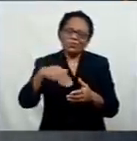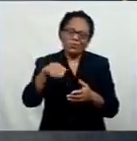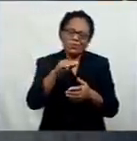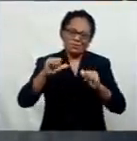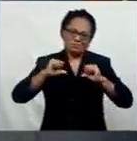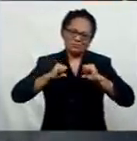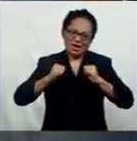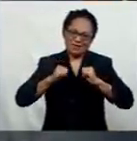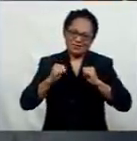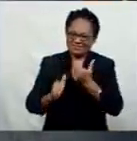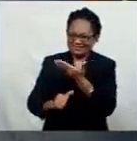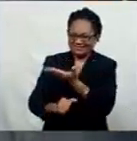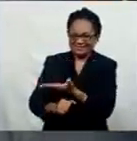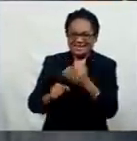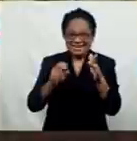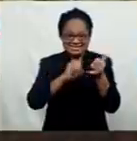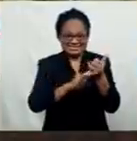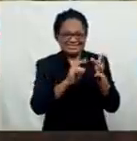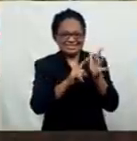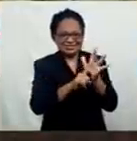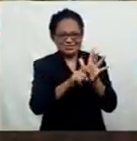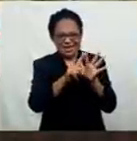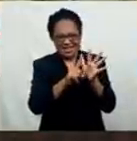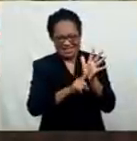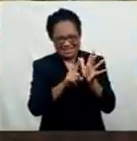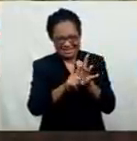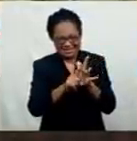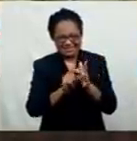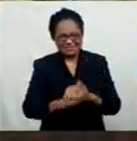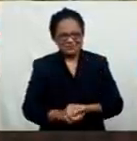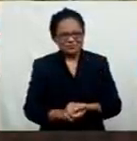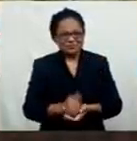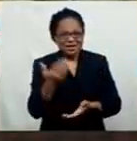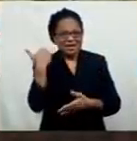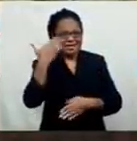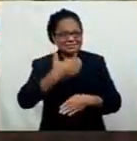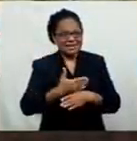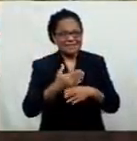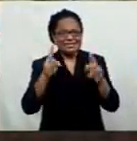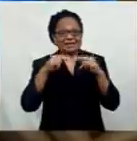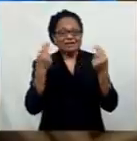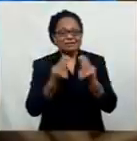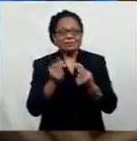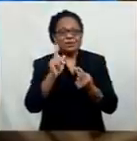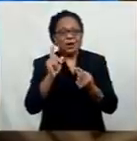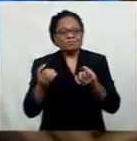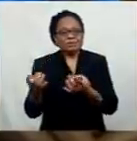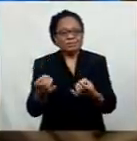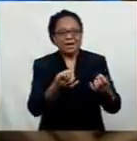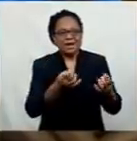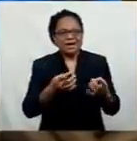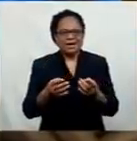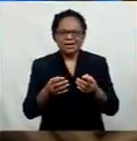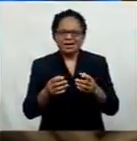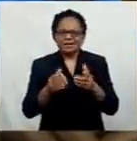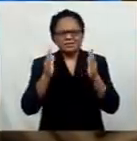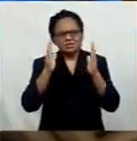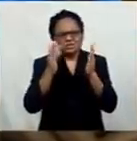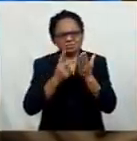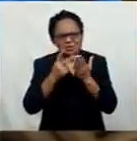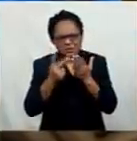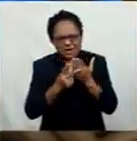and yeah, I'm very proud today. Last night, the family held a Thanksgiving service at their home in Dalai